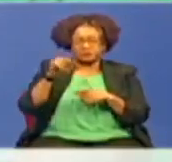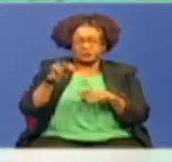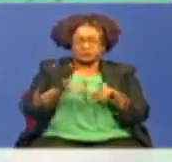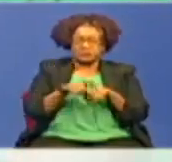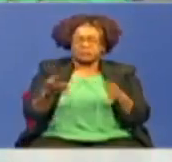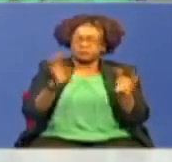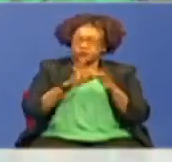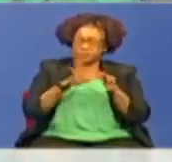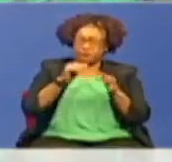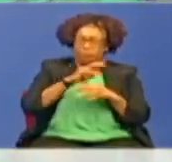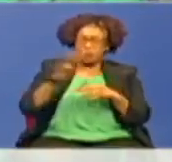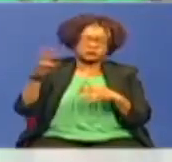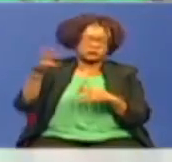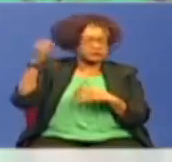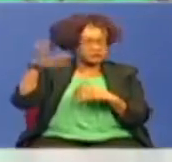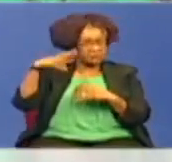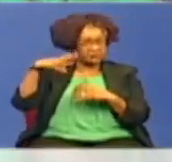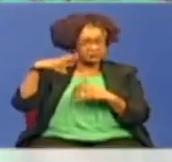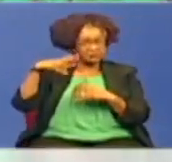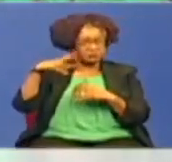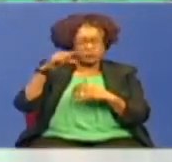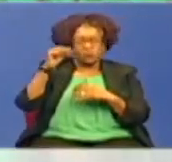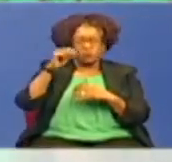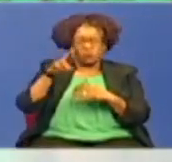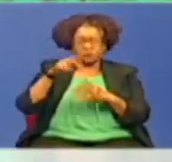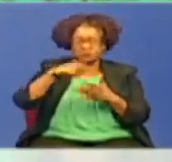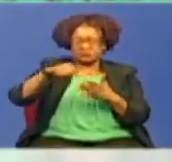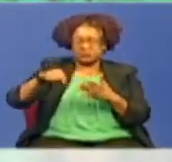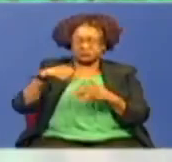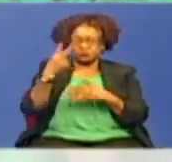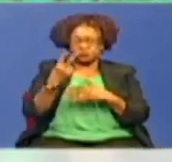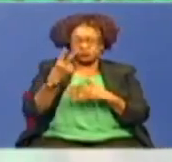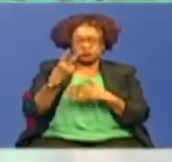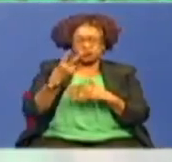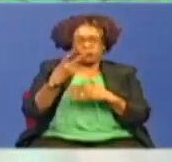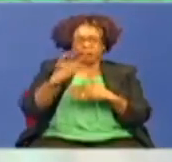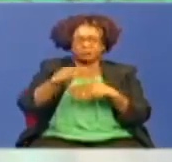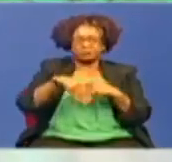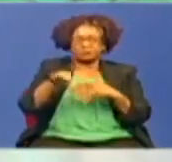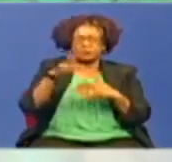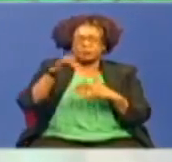joined from Western Stima. Gor has already signed two foreign players, Tito